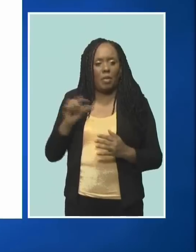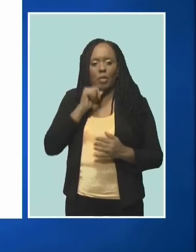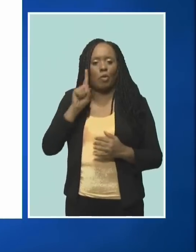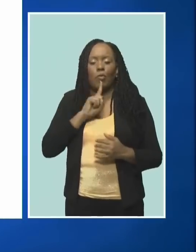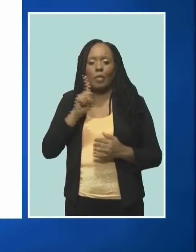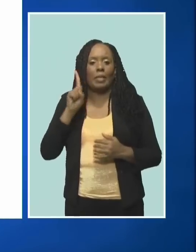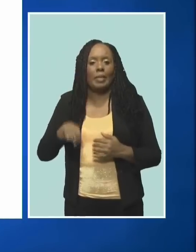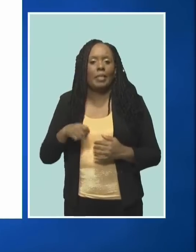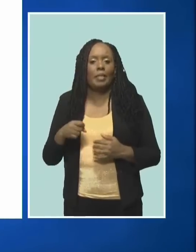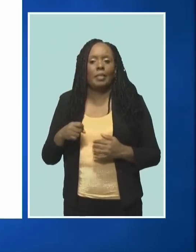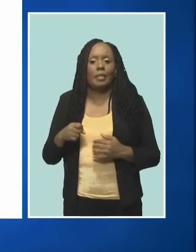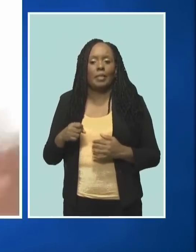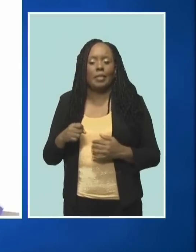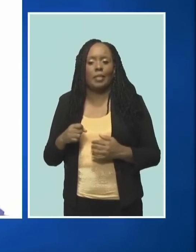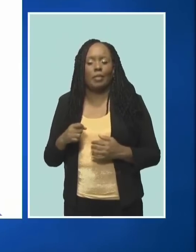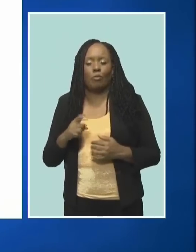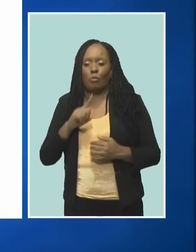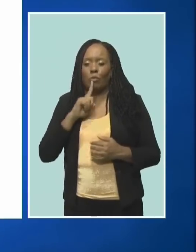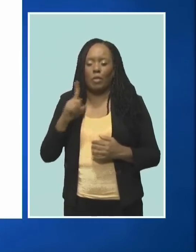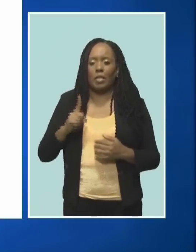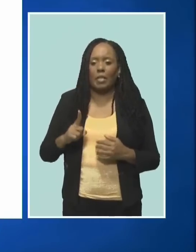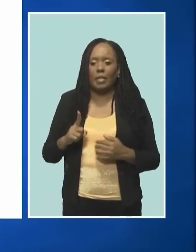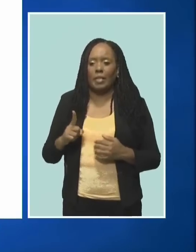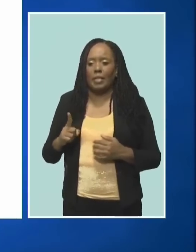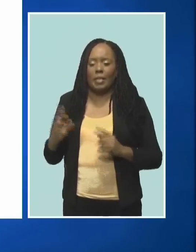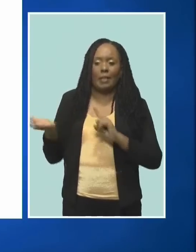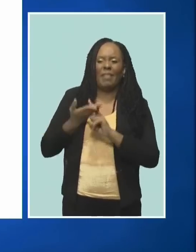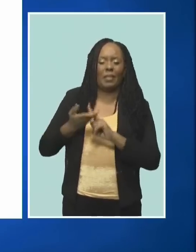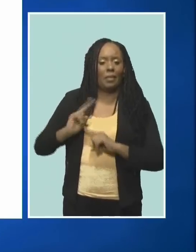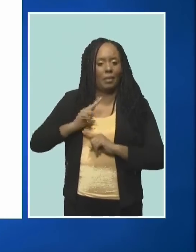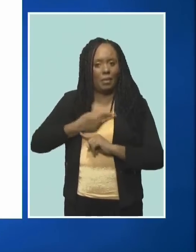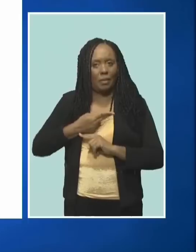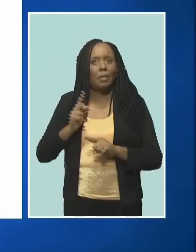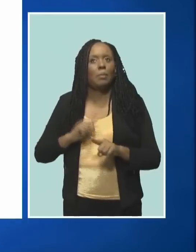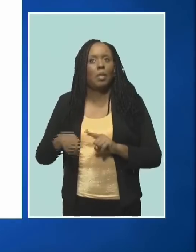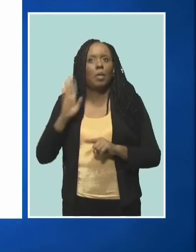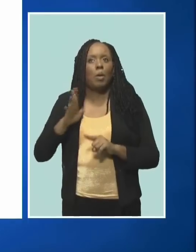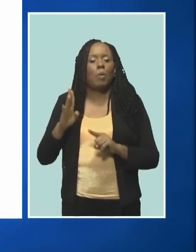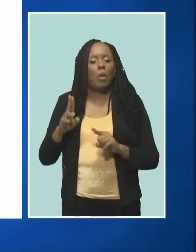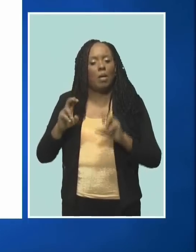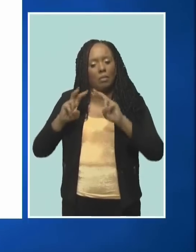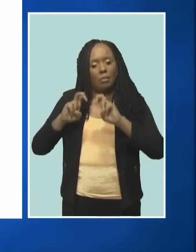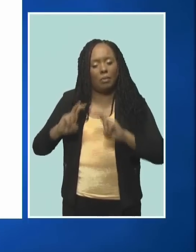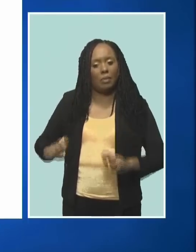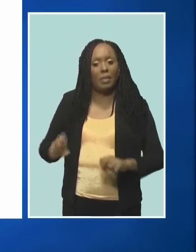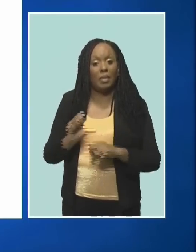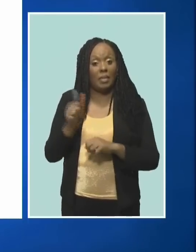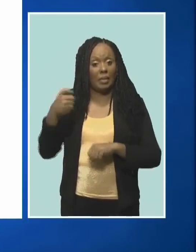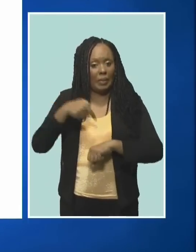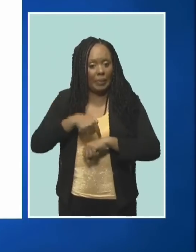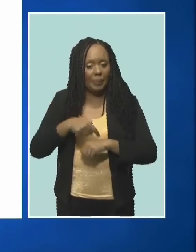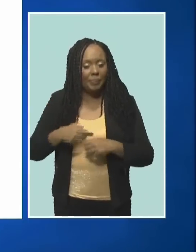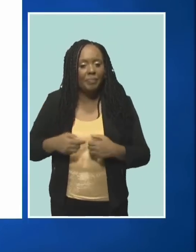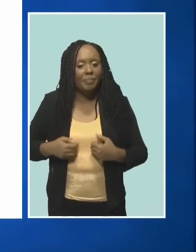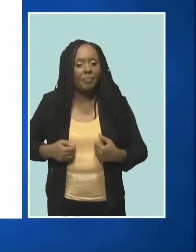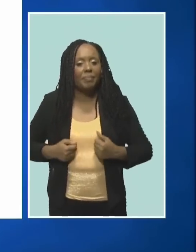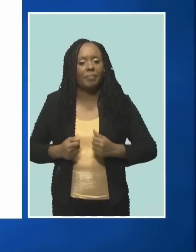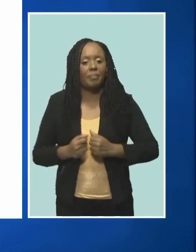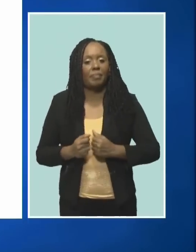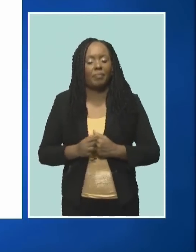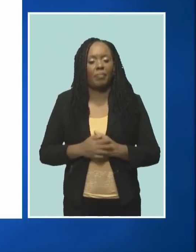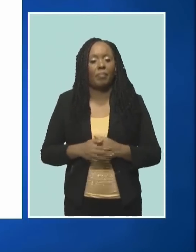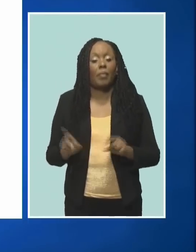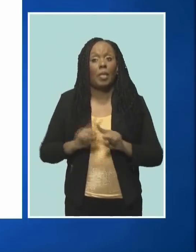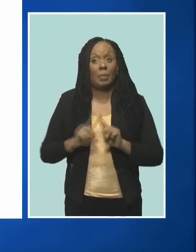our support. But that's a historic matter which we can probably delve into another time. I think at this point in time, however, we are looking